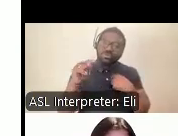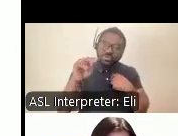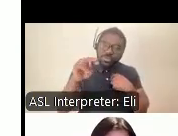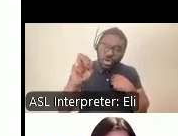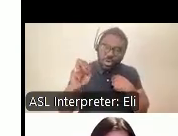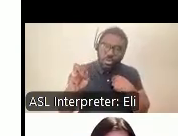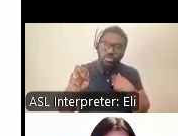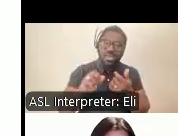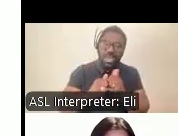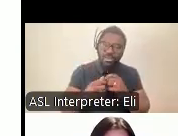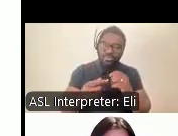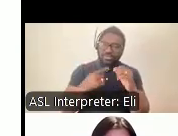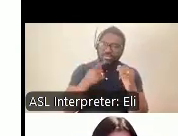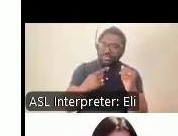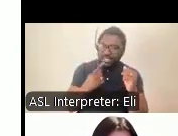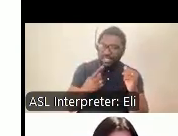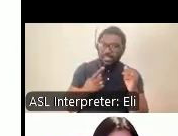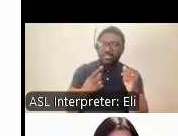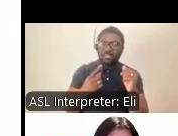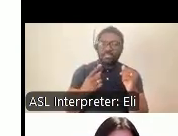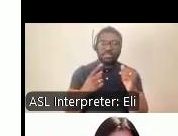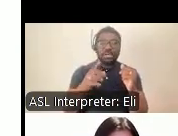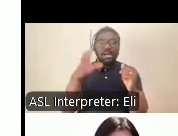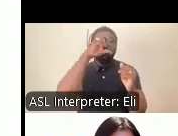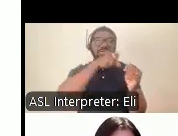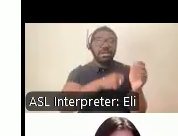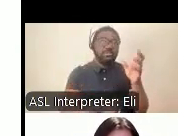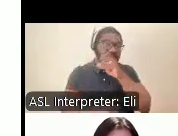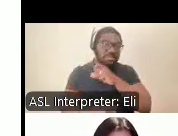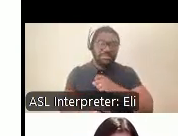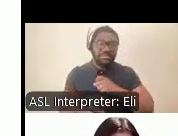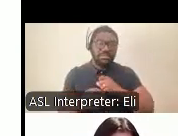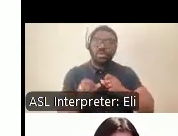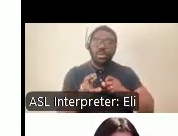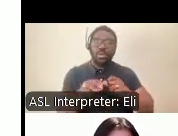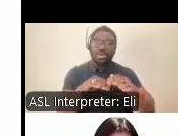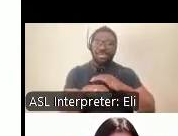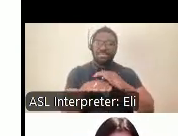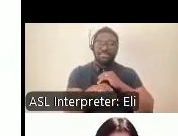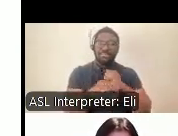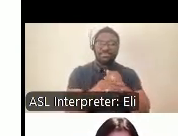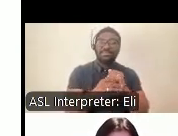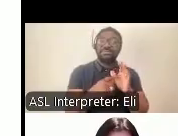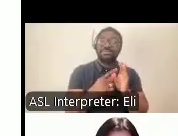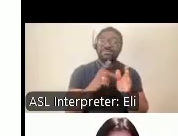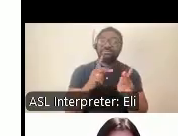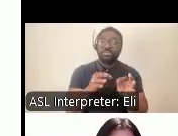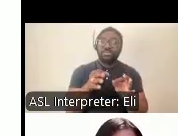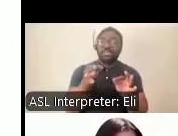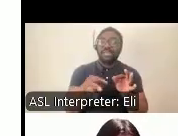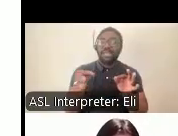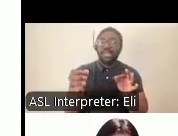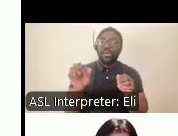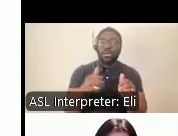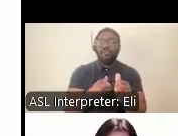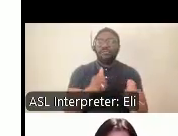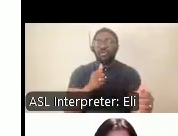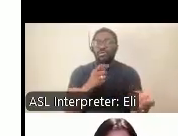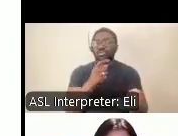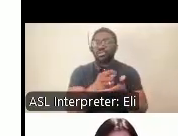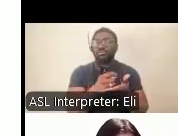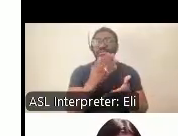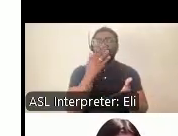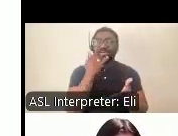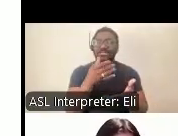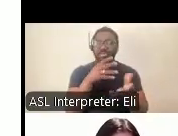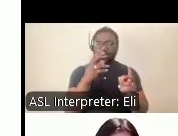and access. Sometimes people delay or avoid treatment or employment services because of stigma, fear of